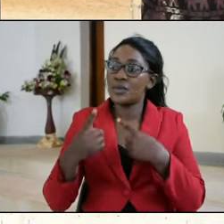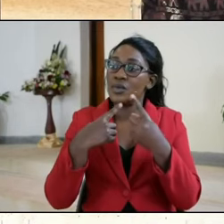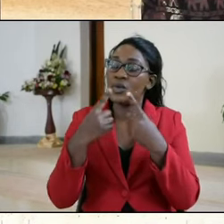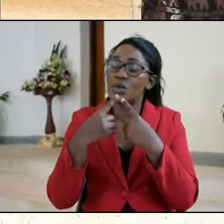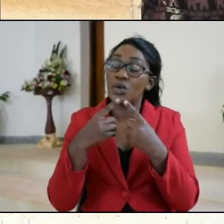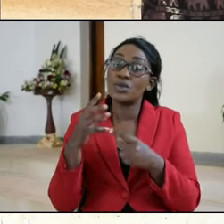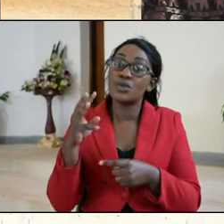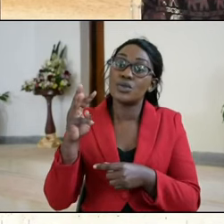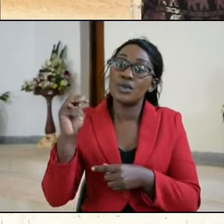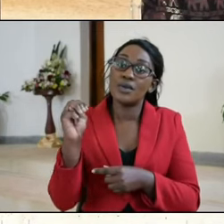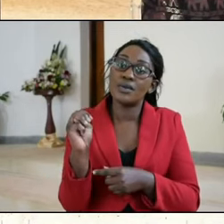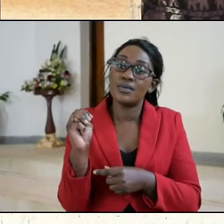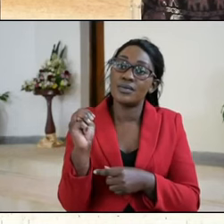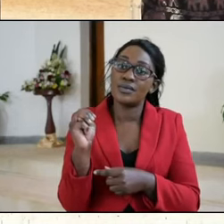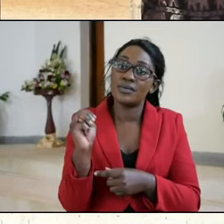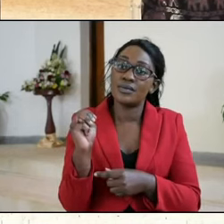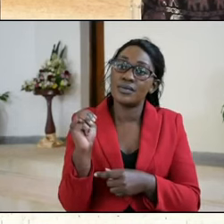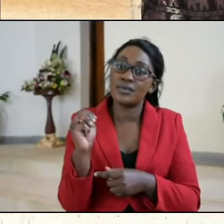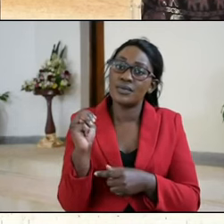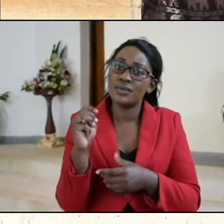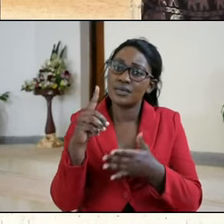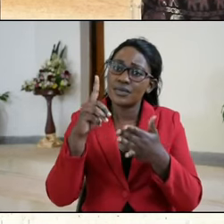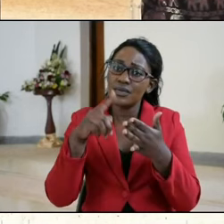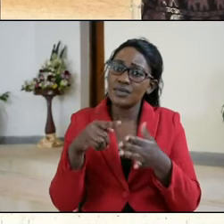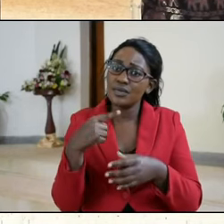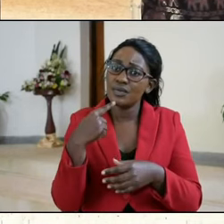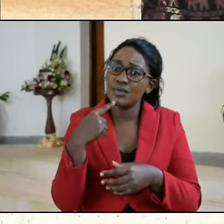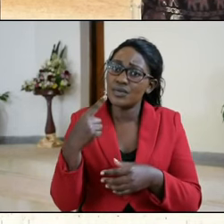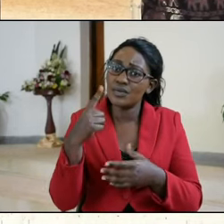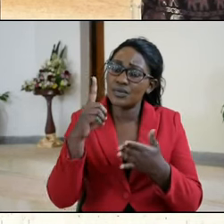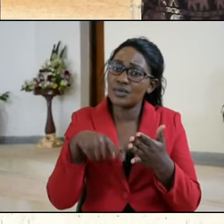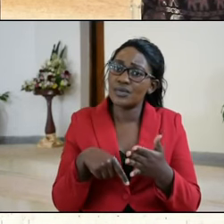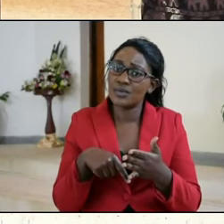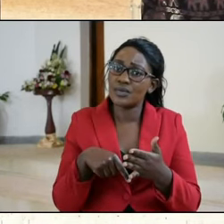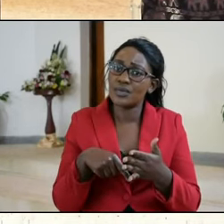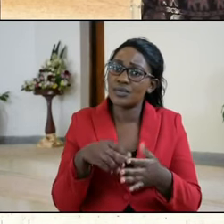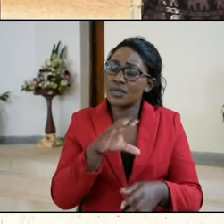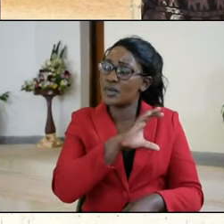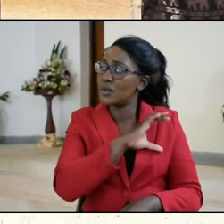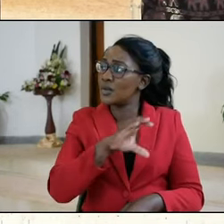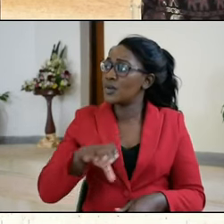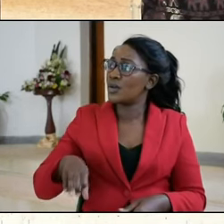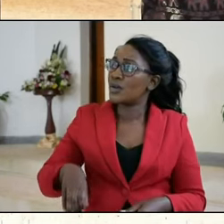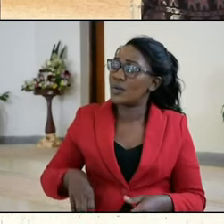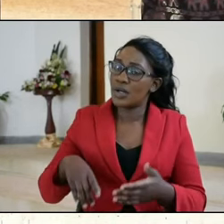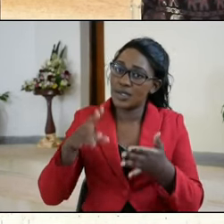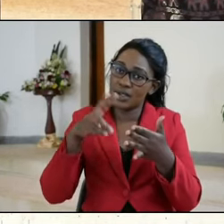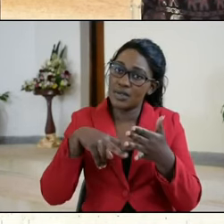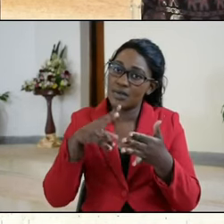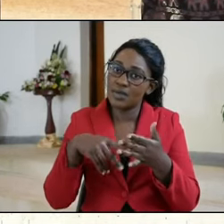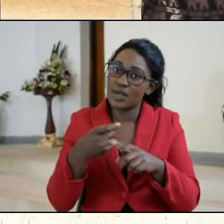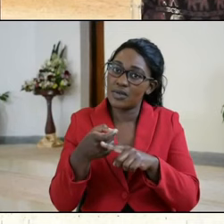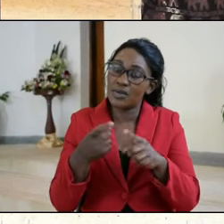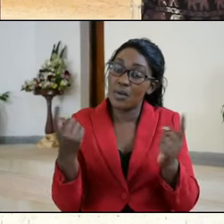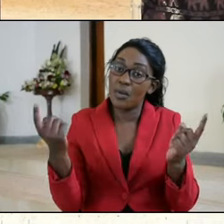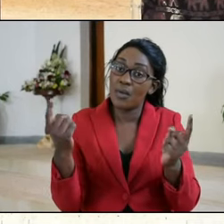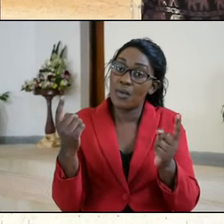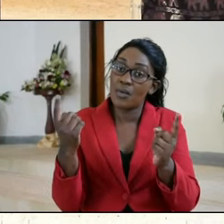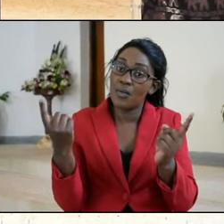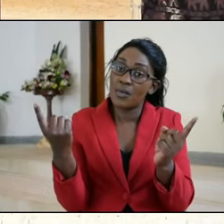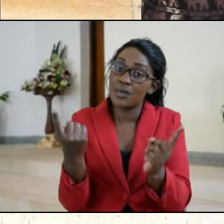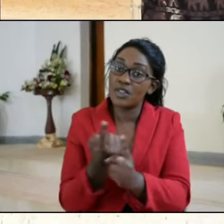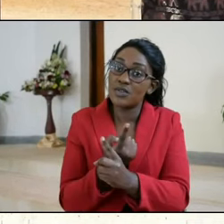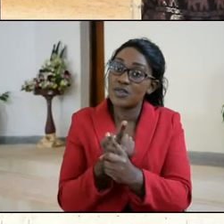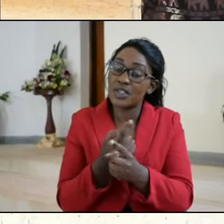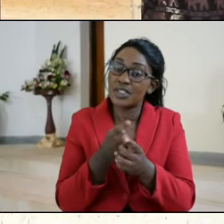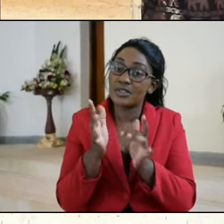them. The outstanding thing for me is that Christ reads from all scripture when he is explaining